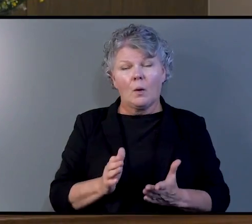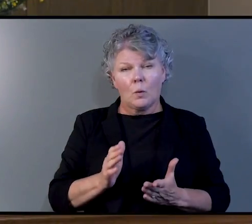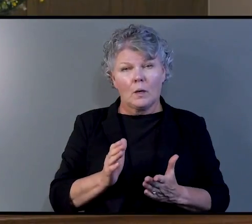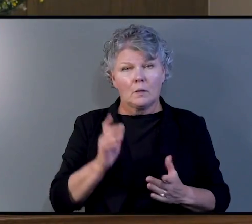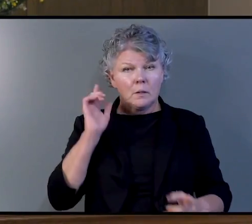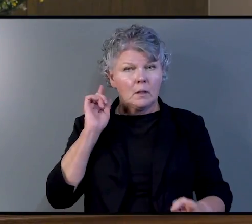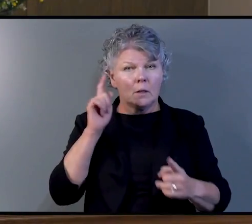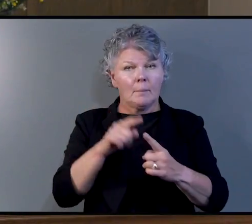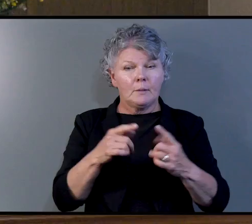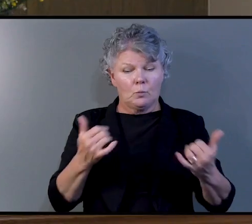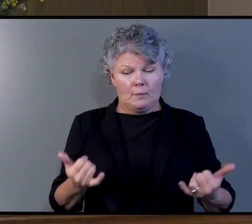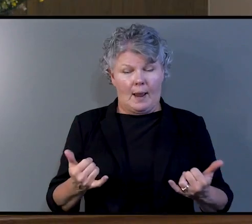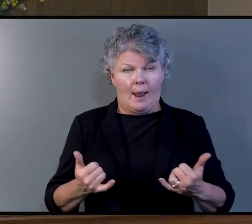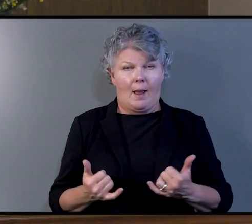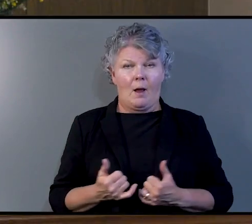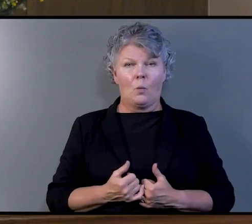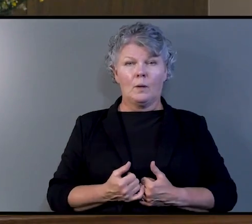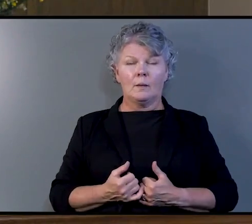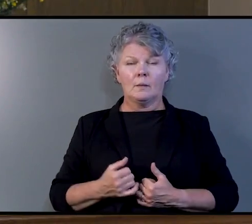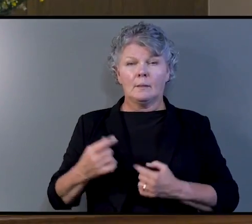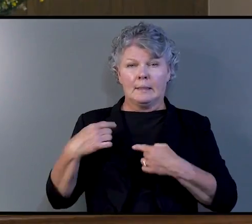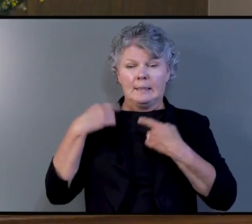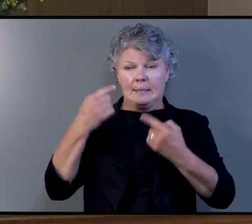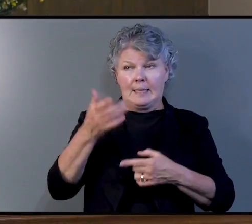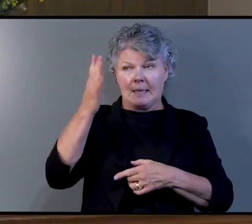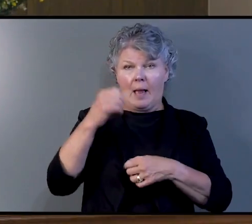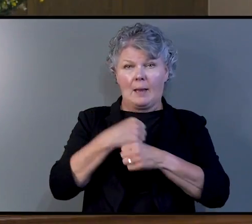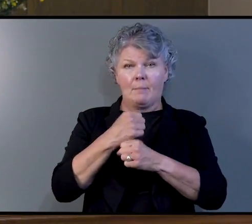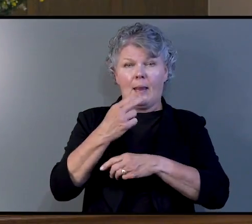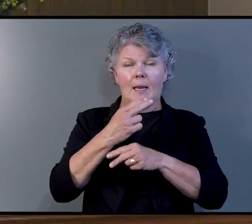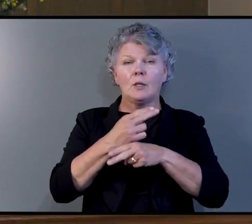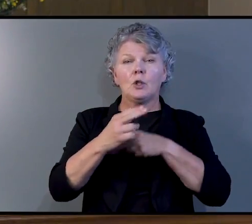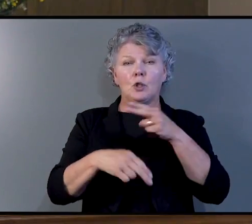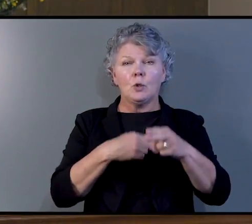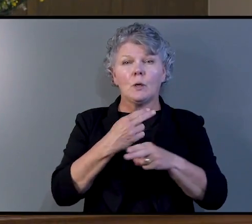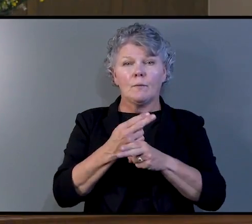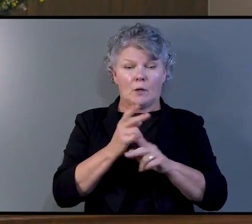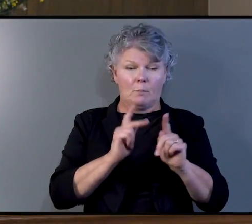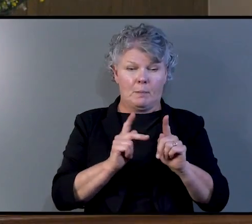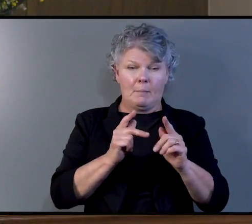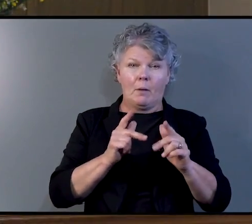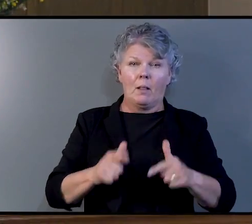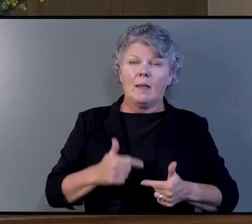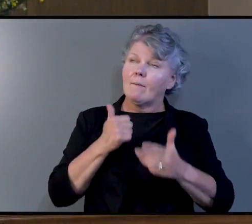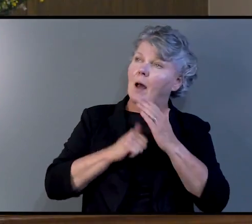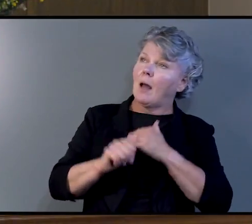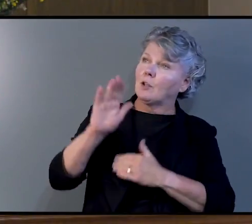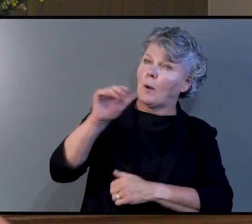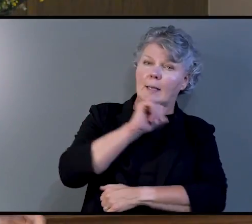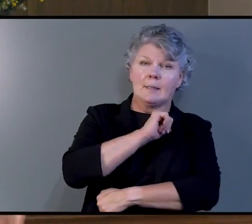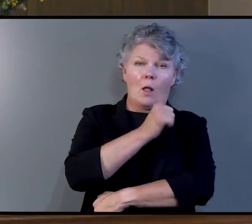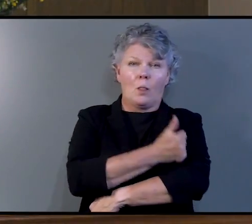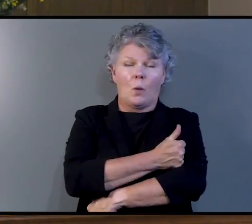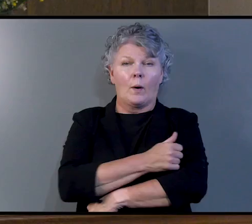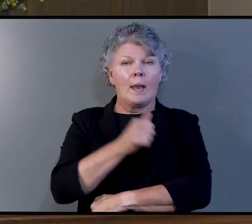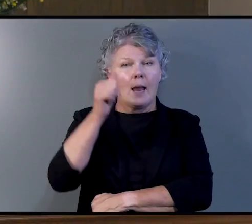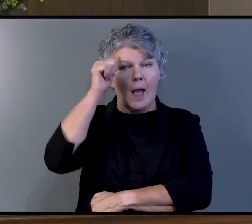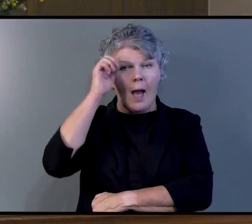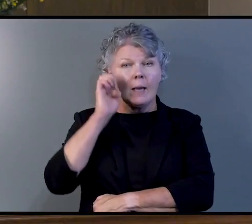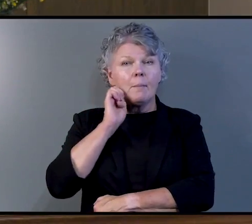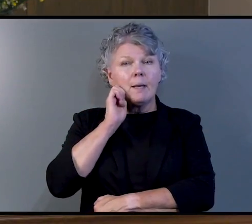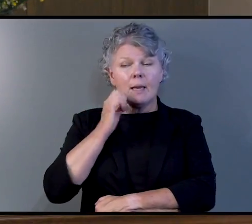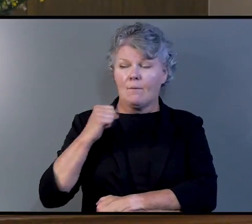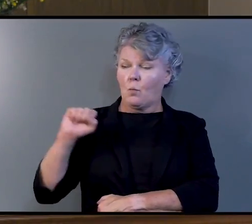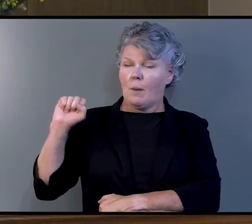to this point? Ever since God created the universe, humans have been living under God's authority. Adam and Eve